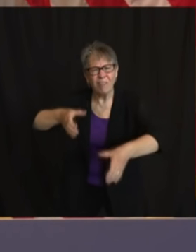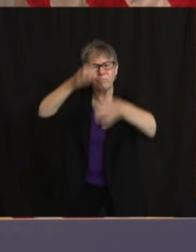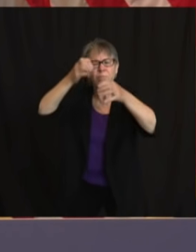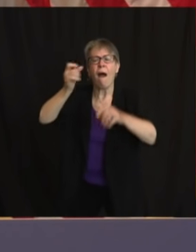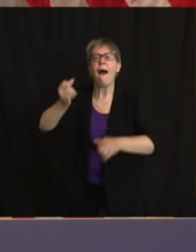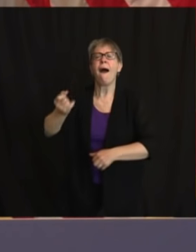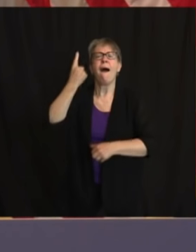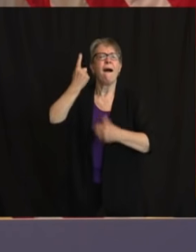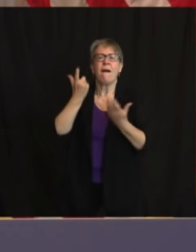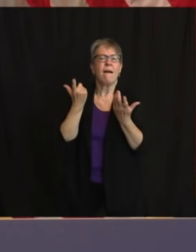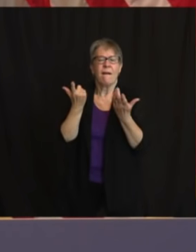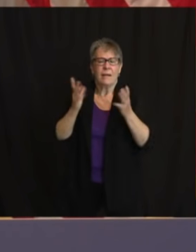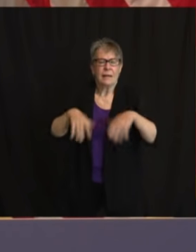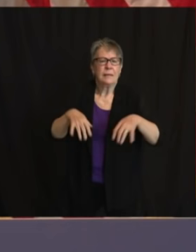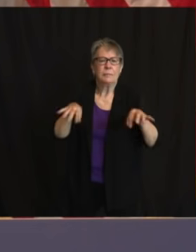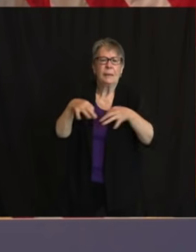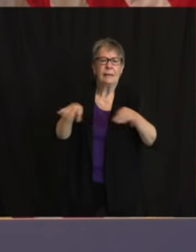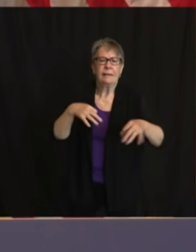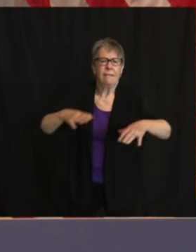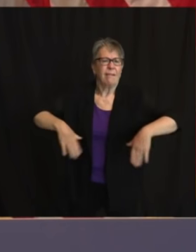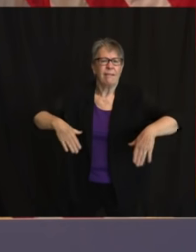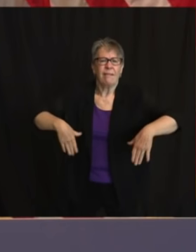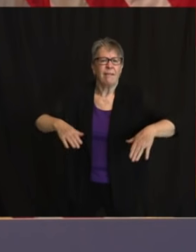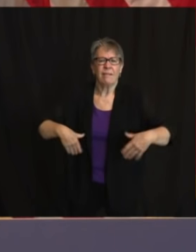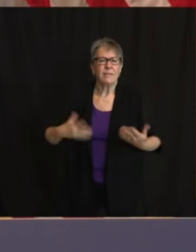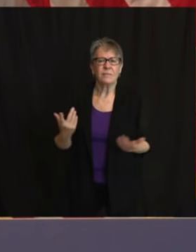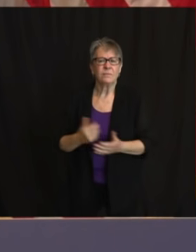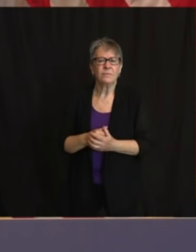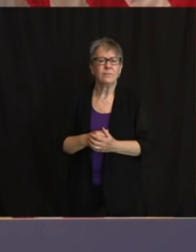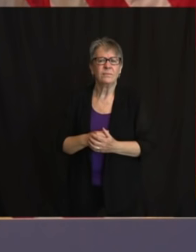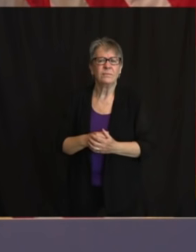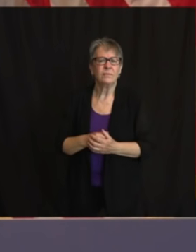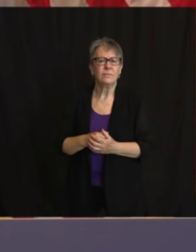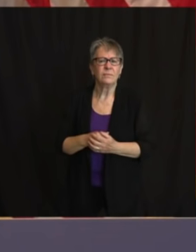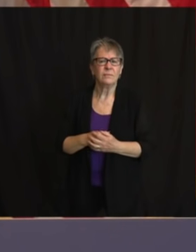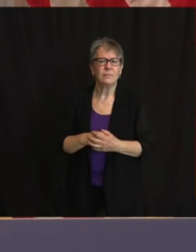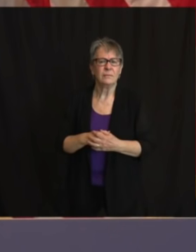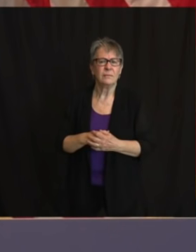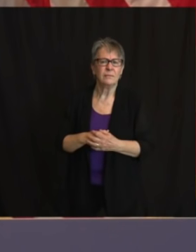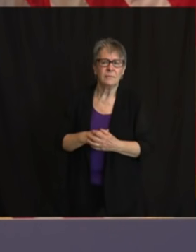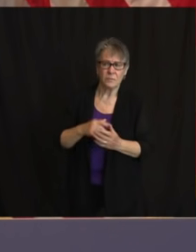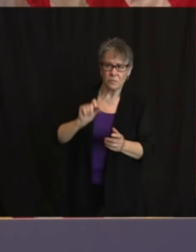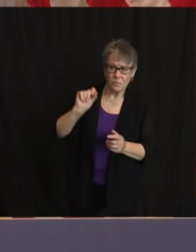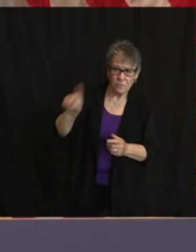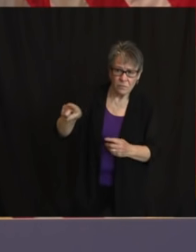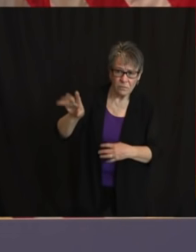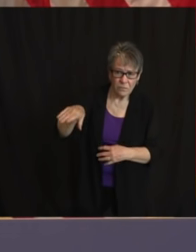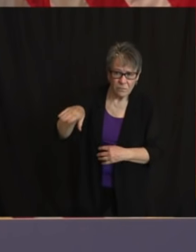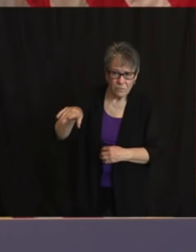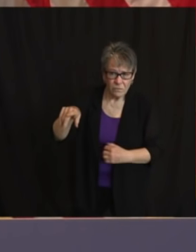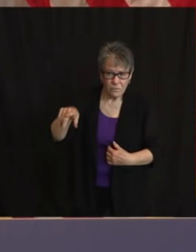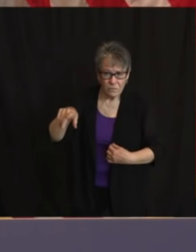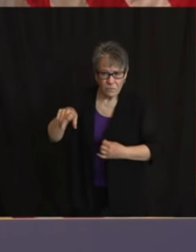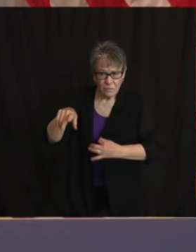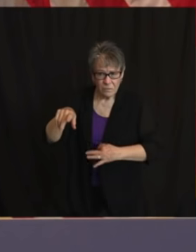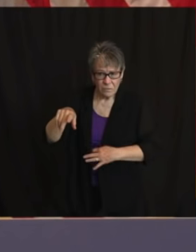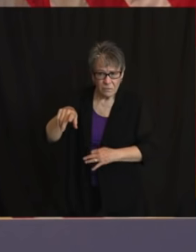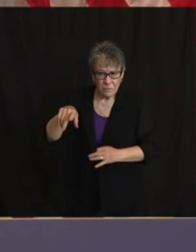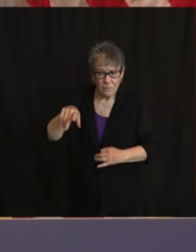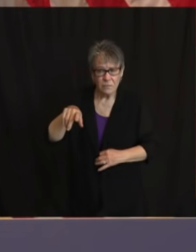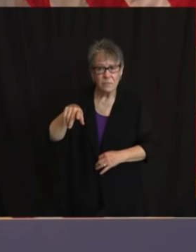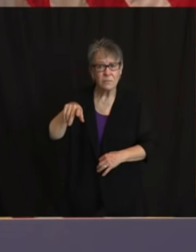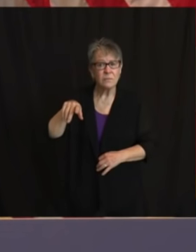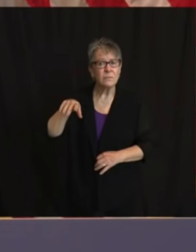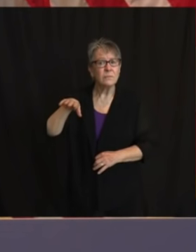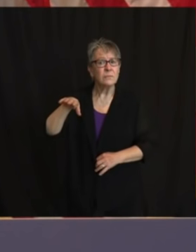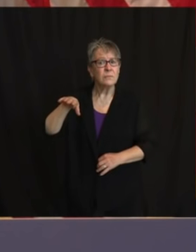if they have received a computer from their district, they have multiple kids at home and they're having to share. Any plans to quickly resolve that? I understand that with the federal